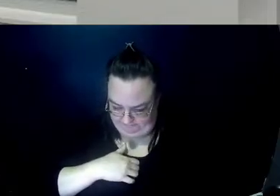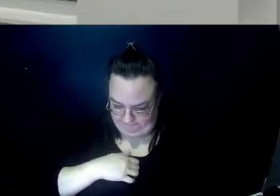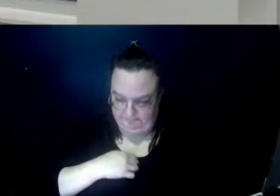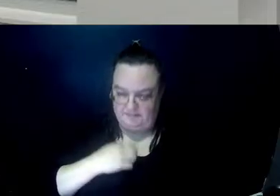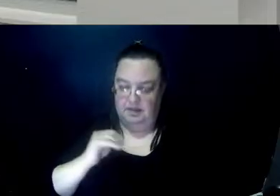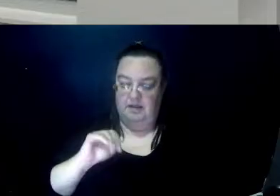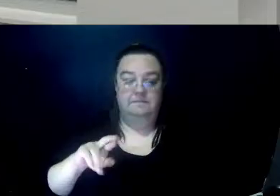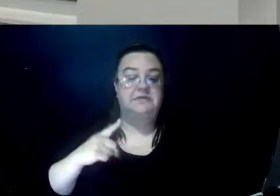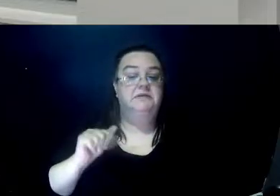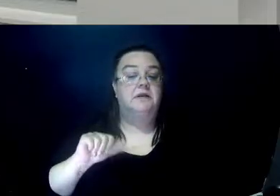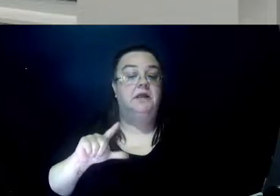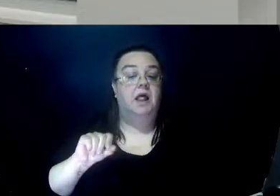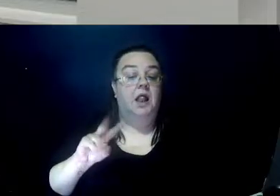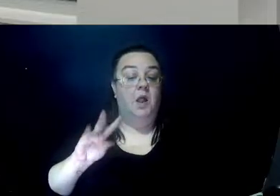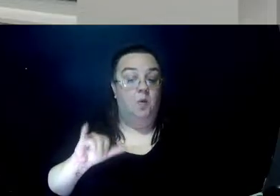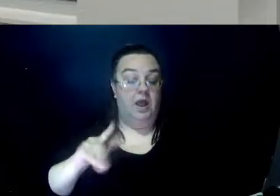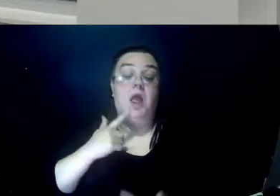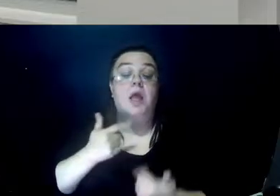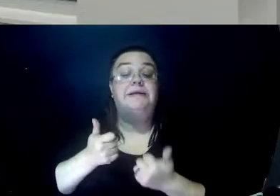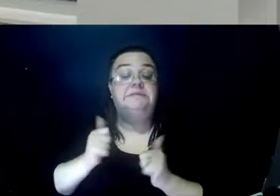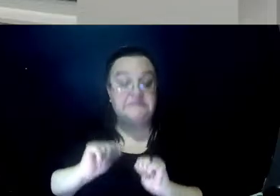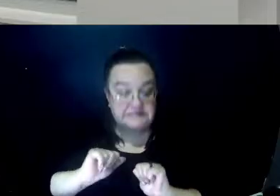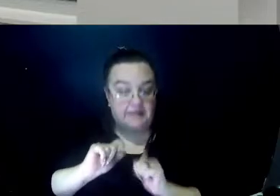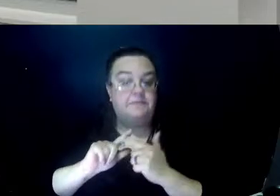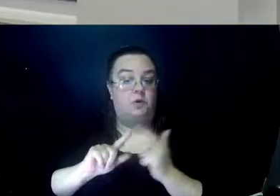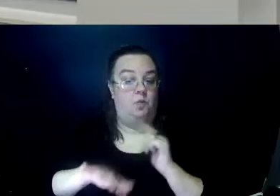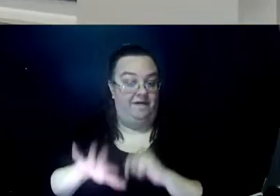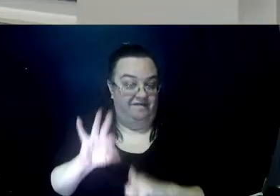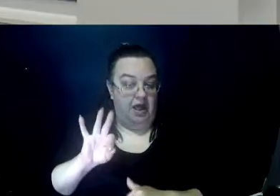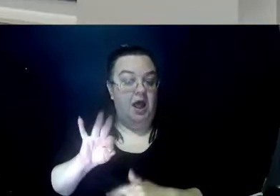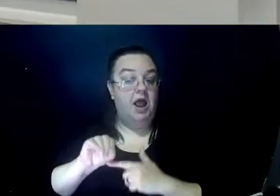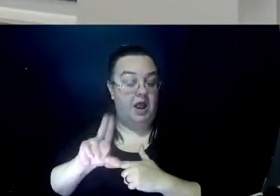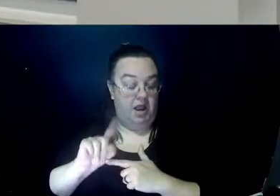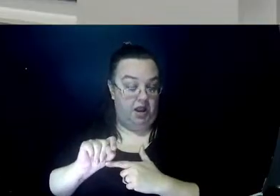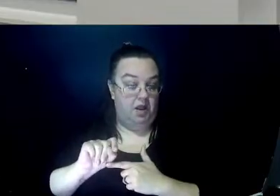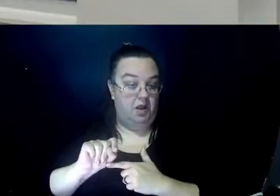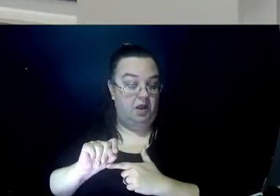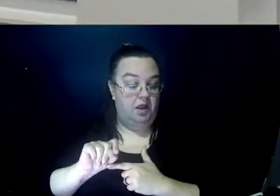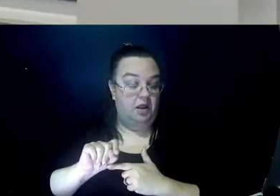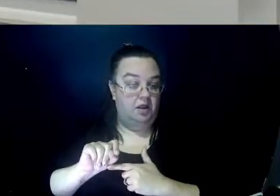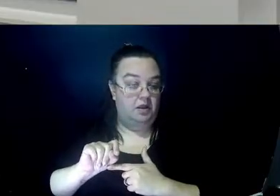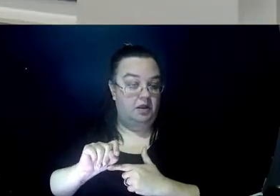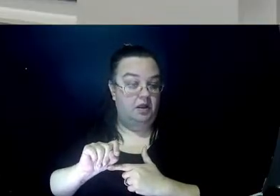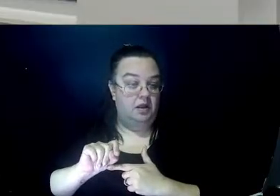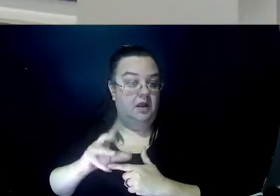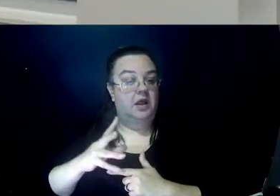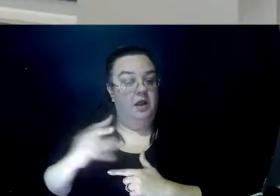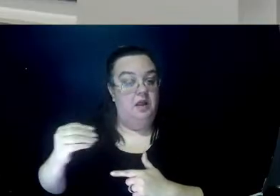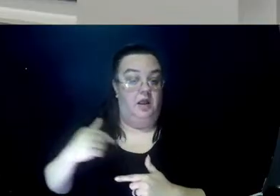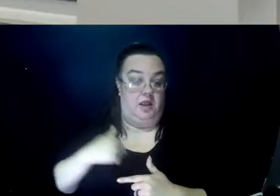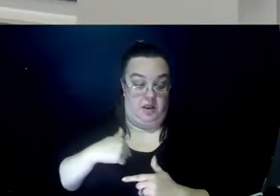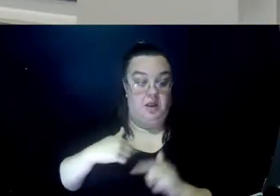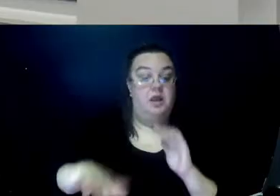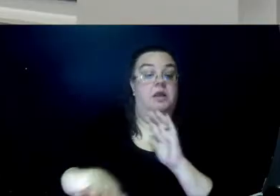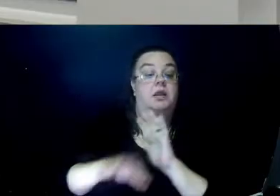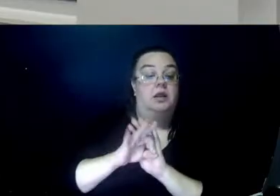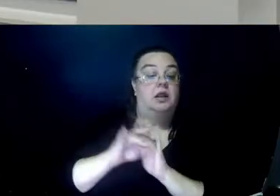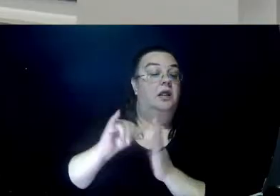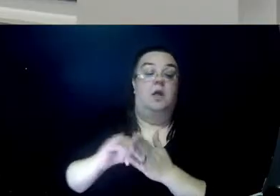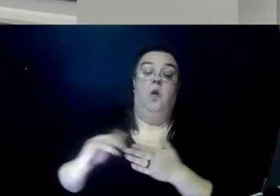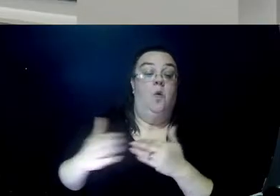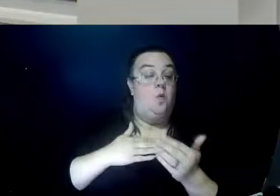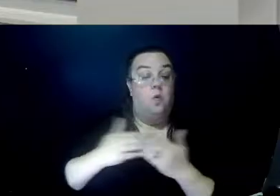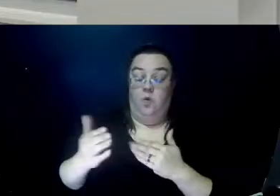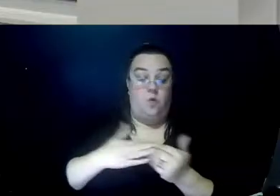Mr. Galloway attempted to find out, and I discovered that whatever letter